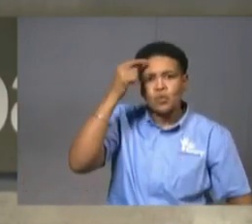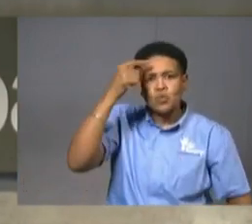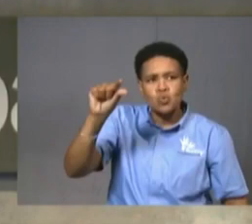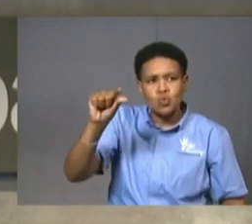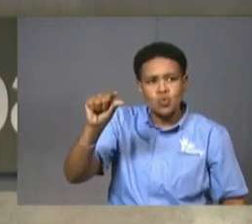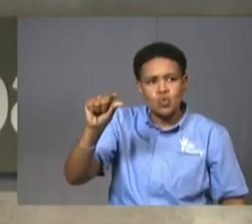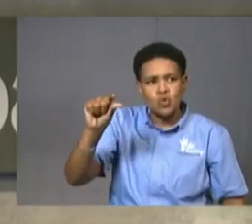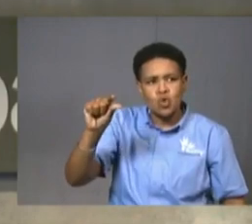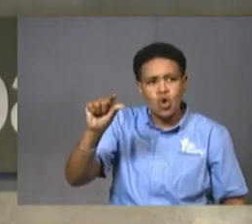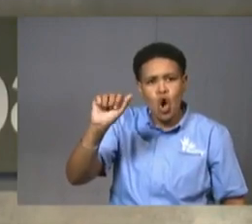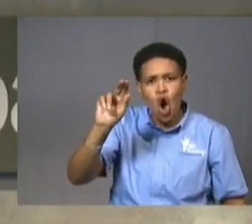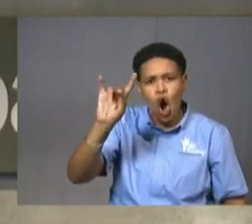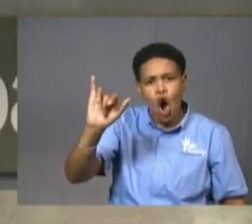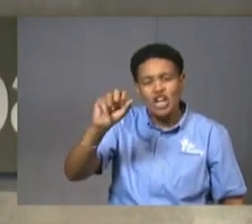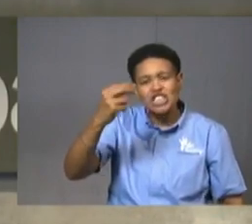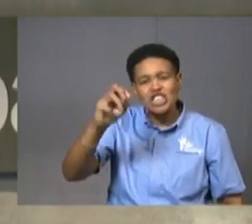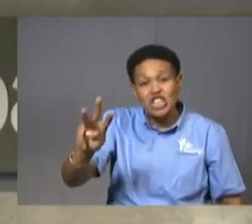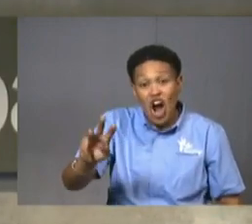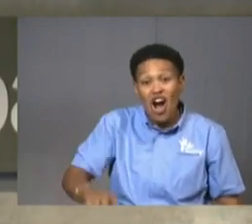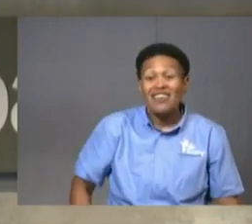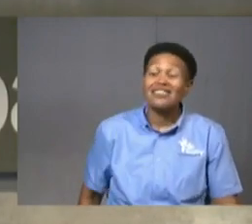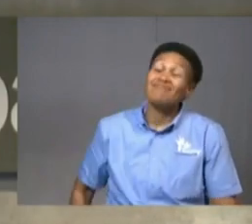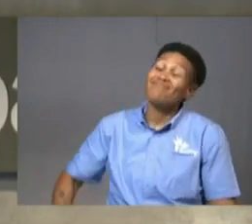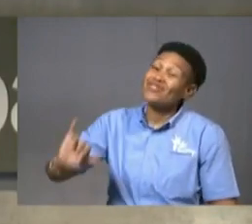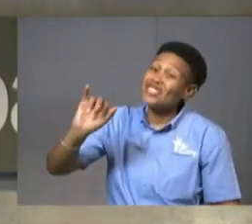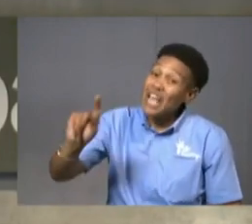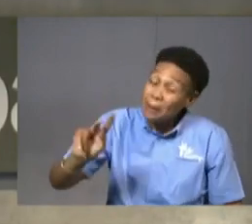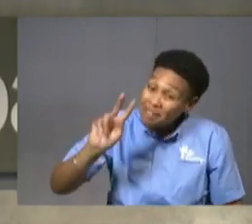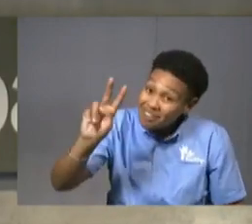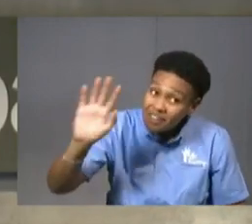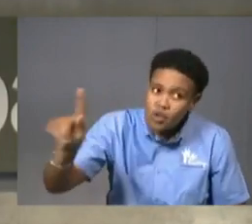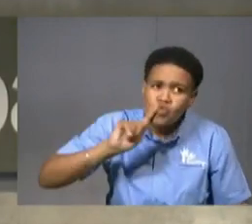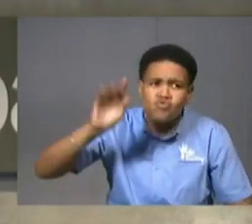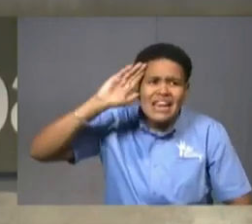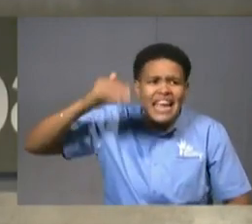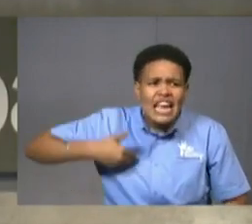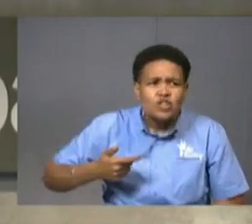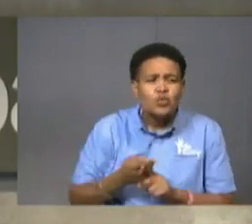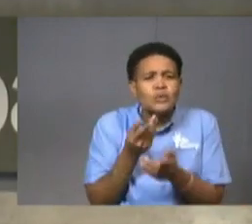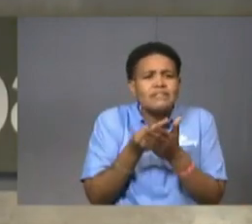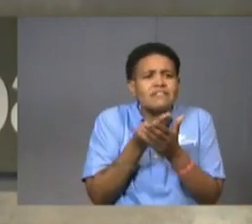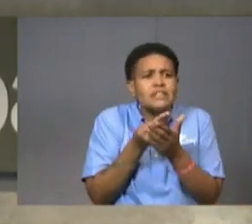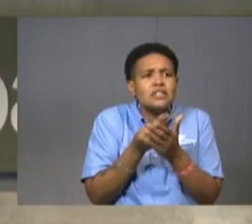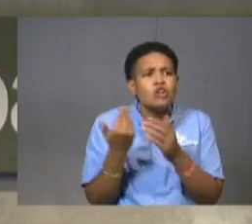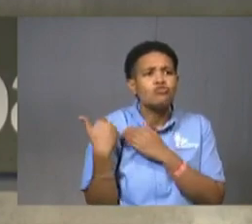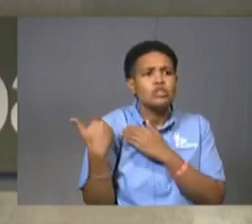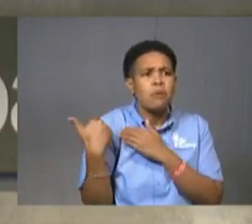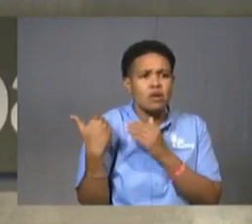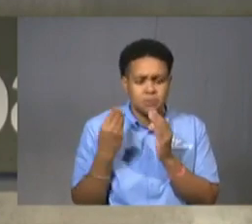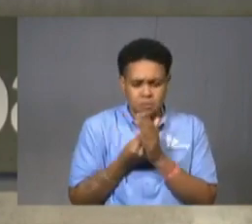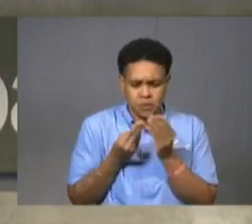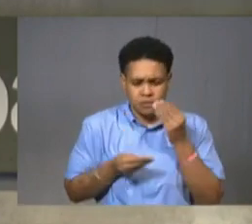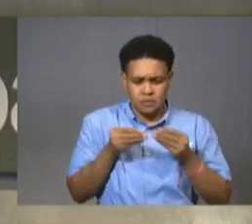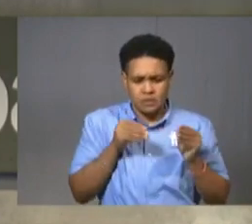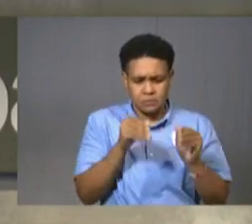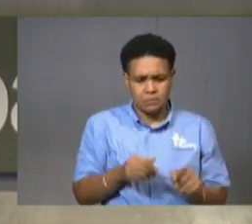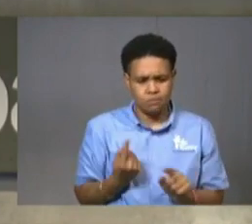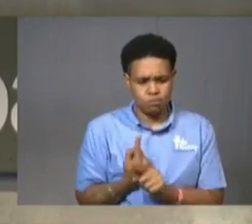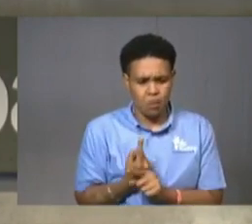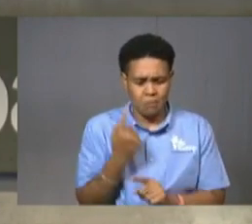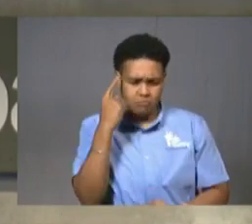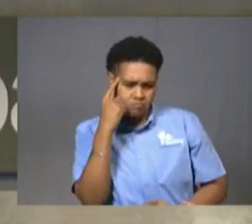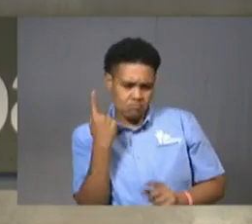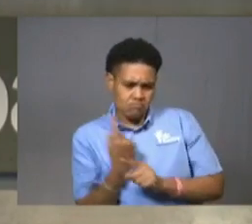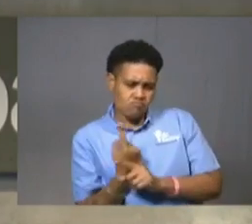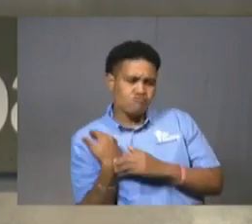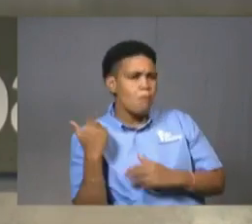and Audley Shaw. It was the Jamaica Labour Party that introduced the fiscal responsibility framework under the 2010 agreement. It